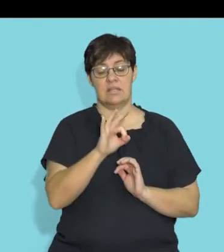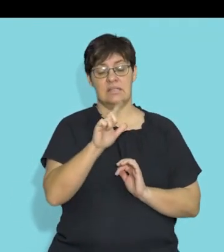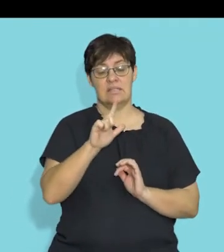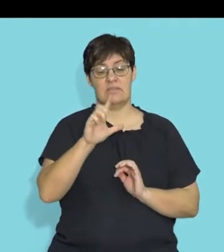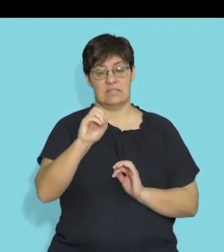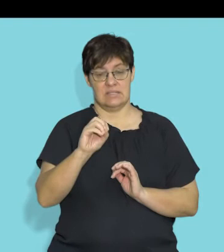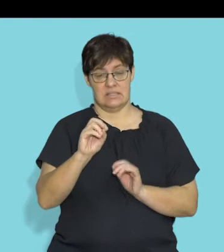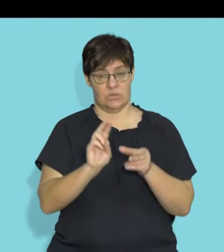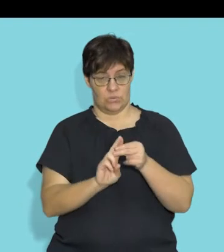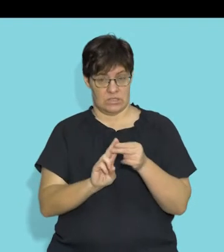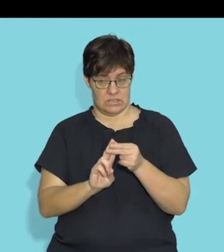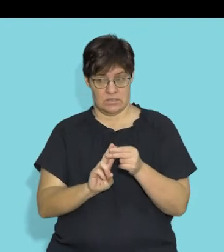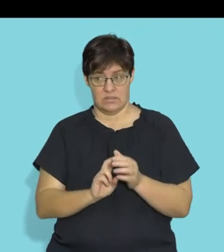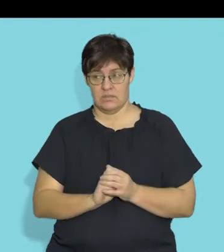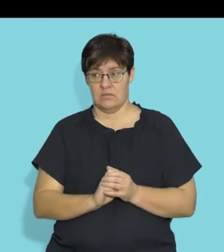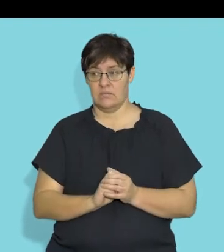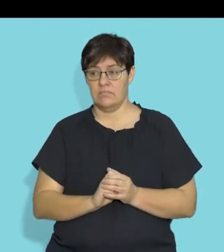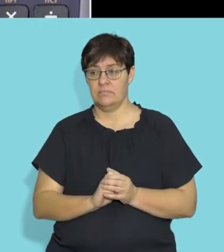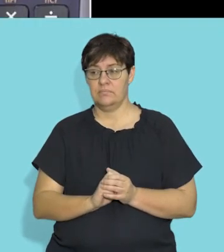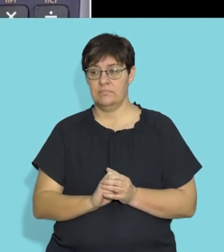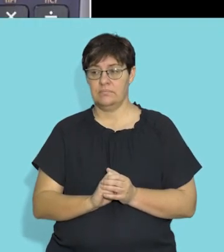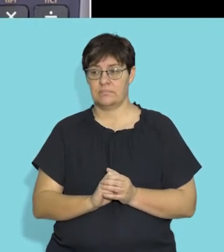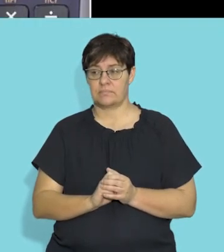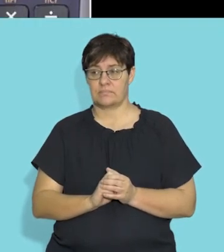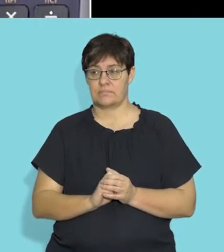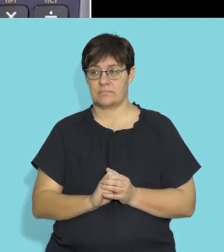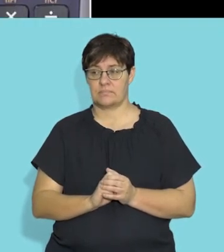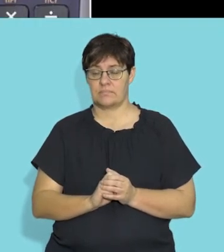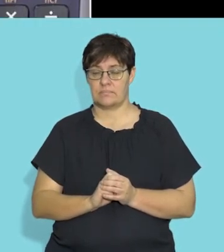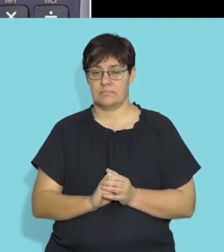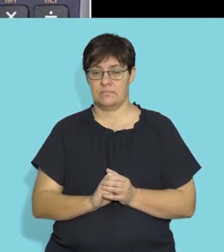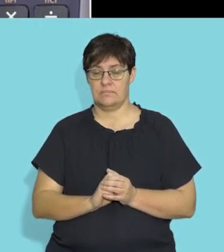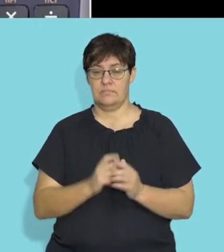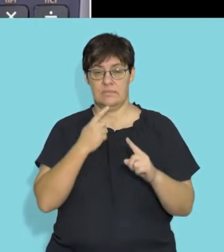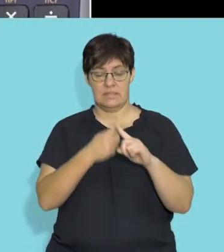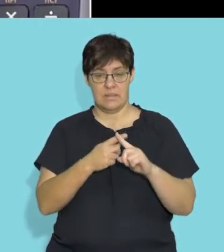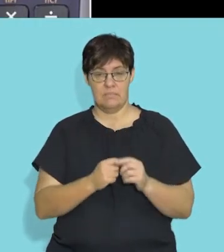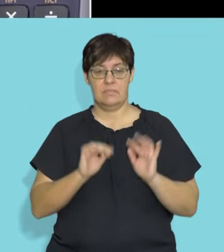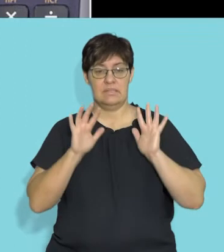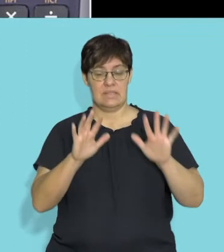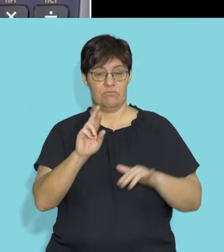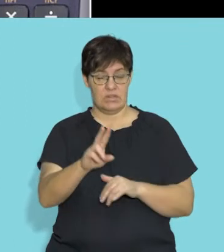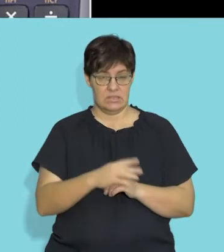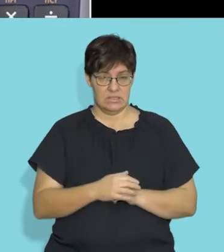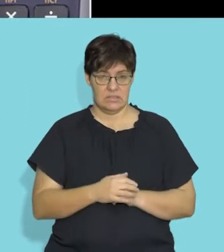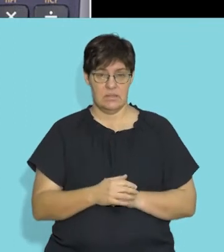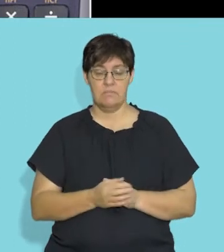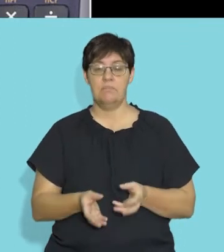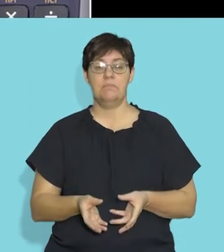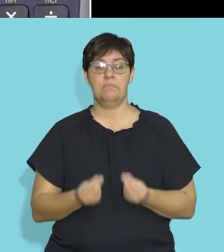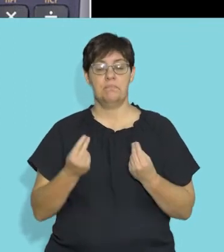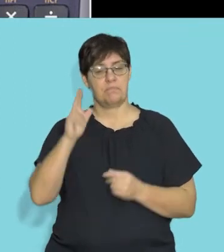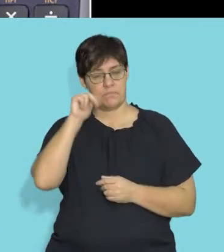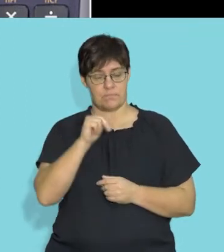sold 370 units of the juice, 370 times the 10 Rand